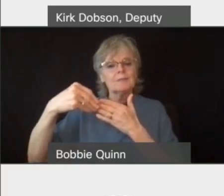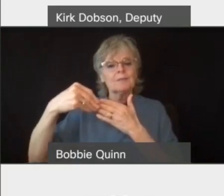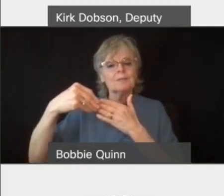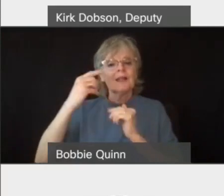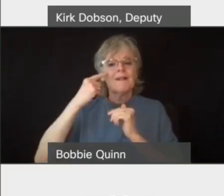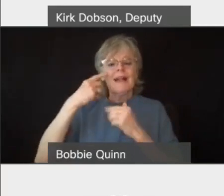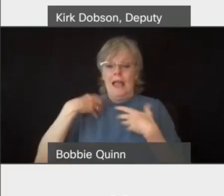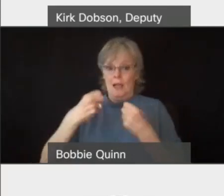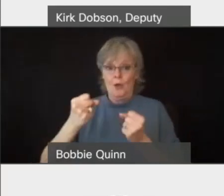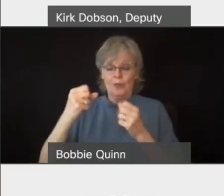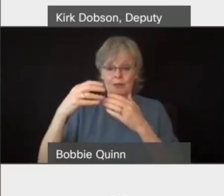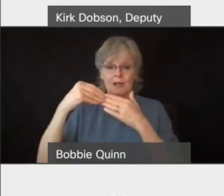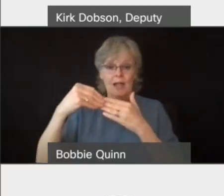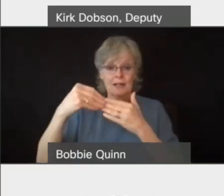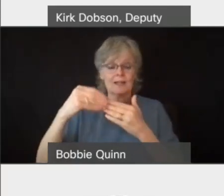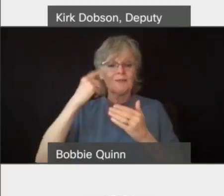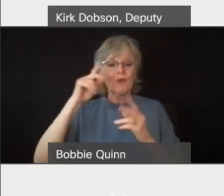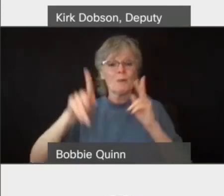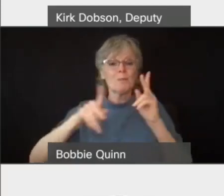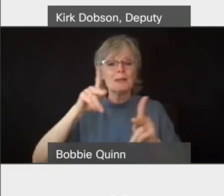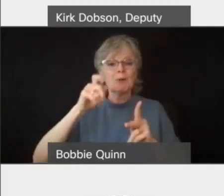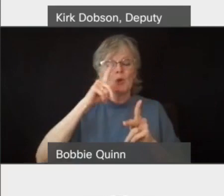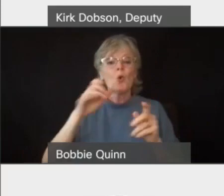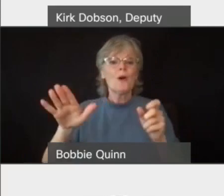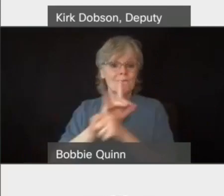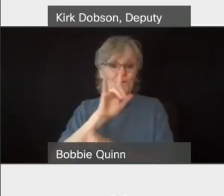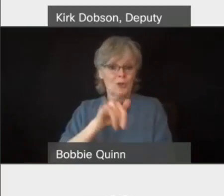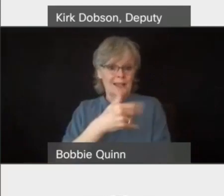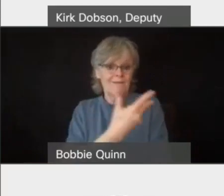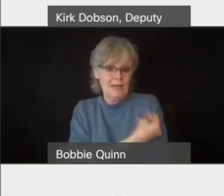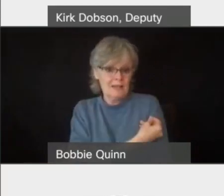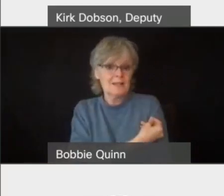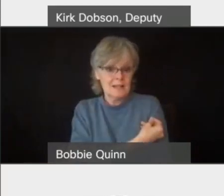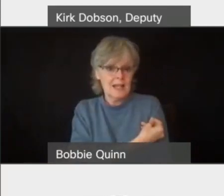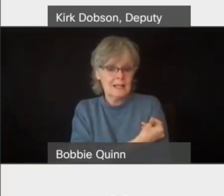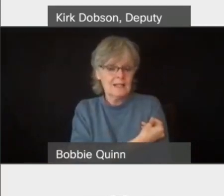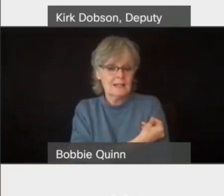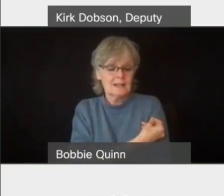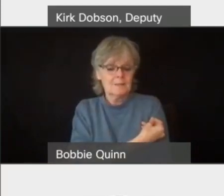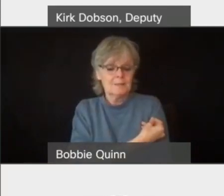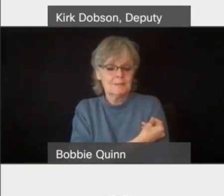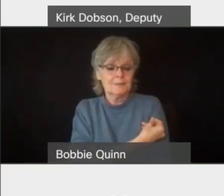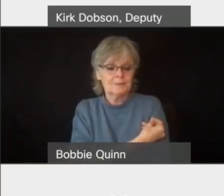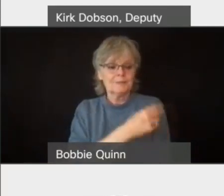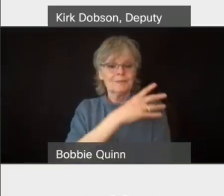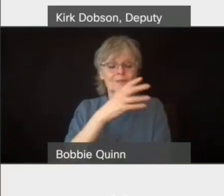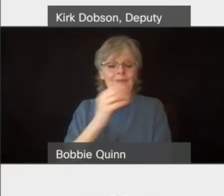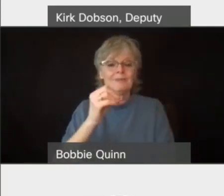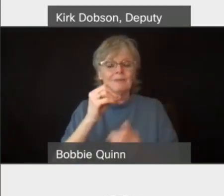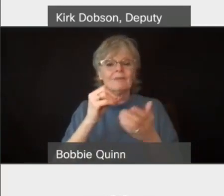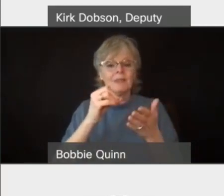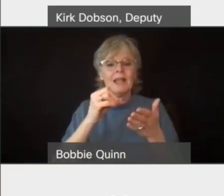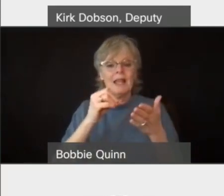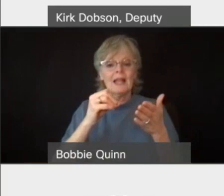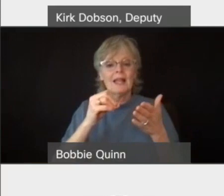health guidance for people who have been fully vaccinated and are 2 weeks beyond being